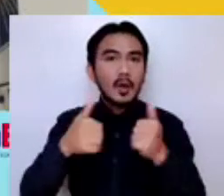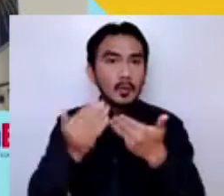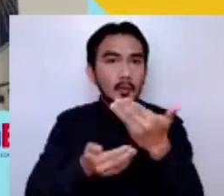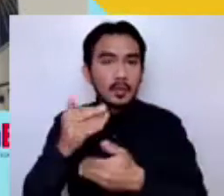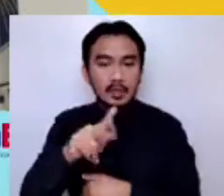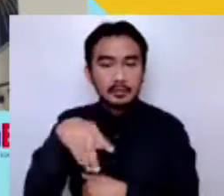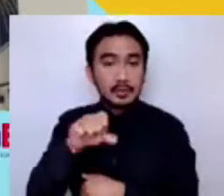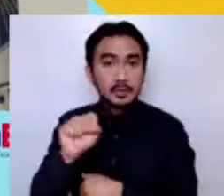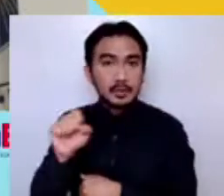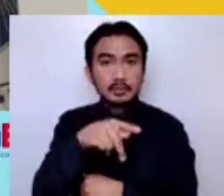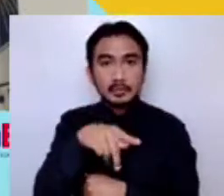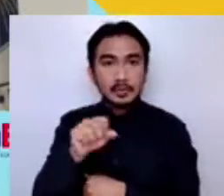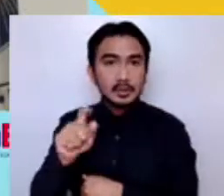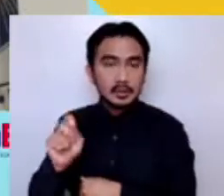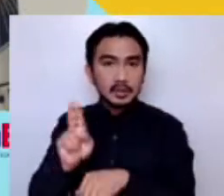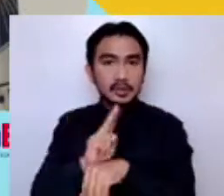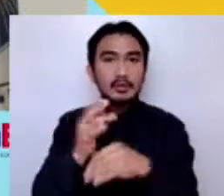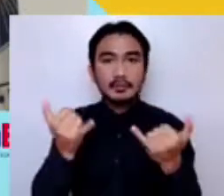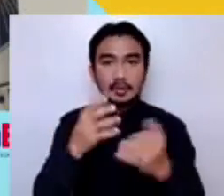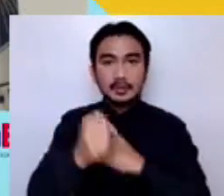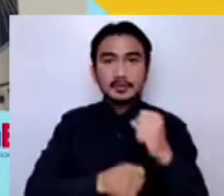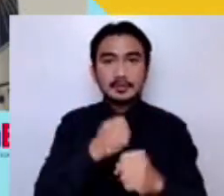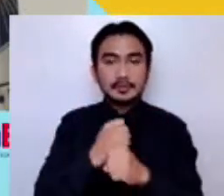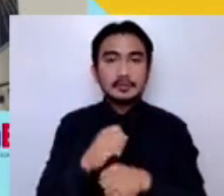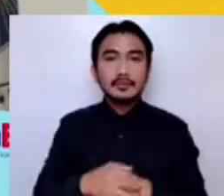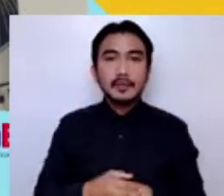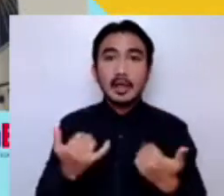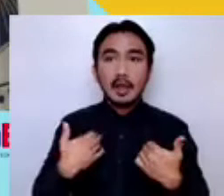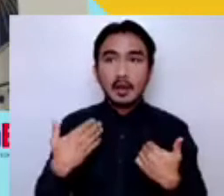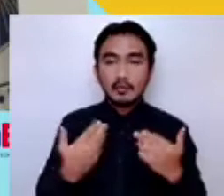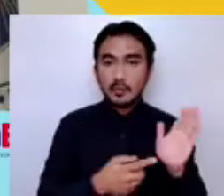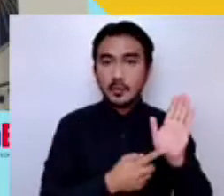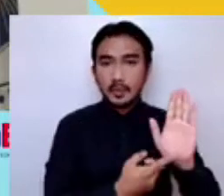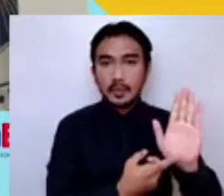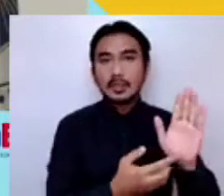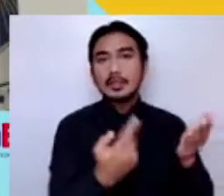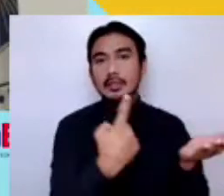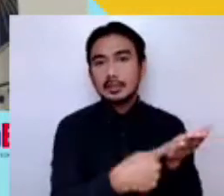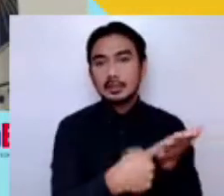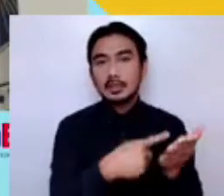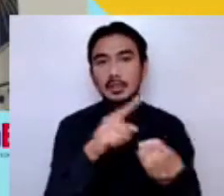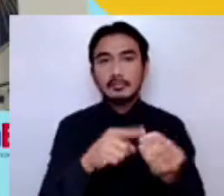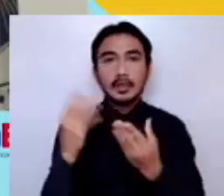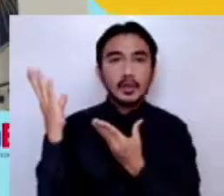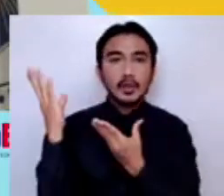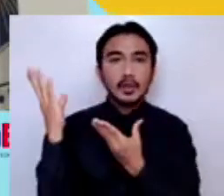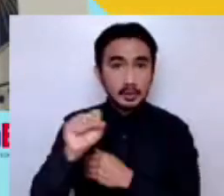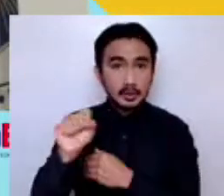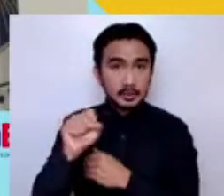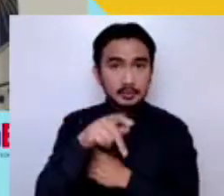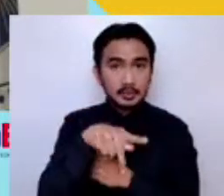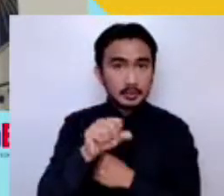RPMS-PPST for this school year. And they have presented and discussed the updates on the RPMS-PPST